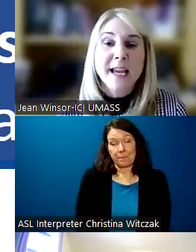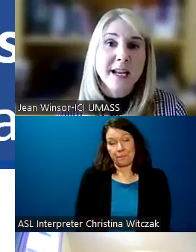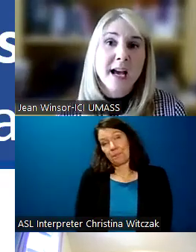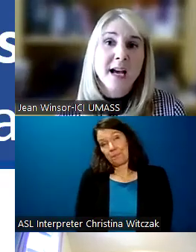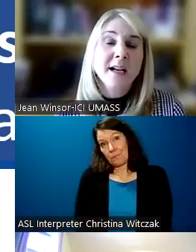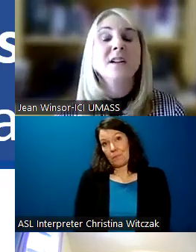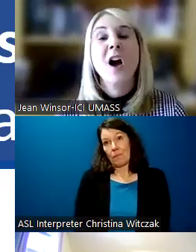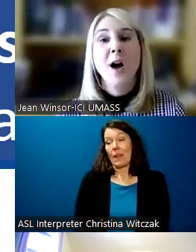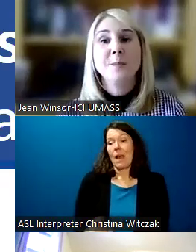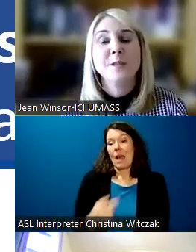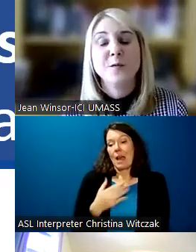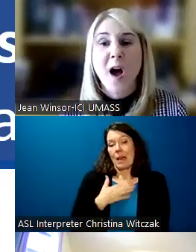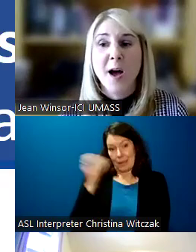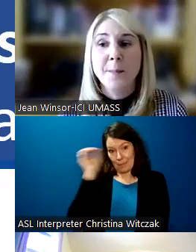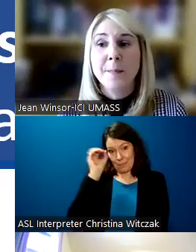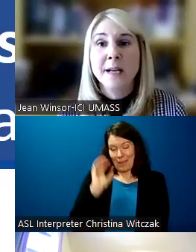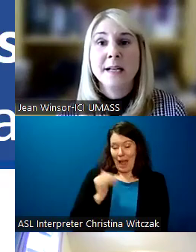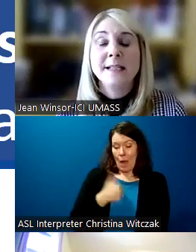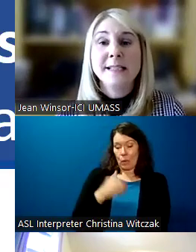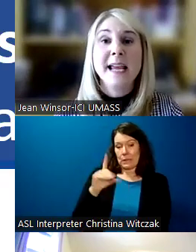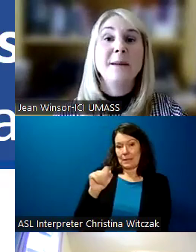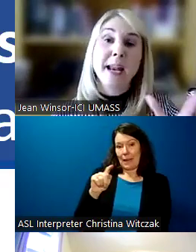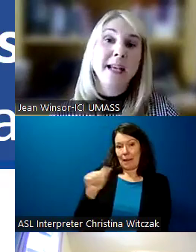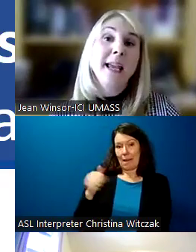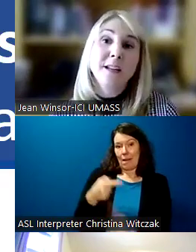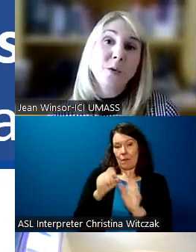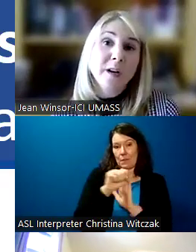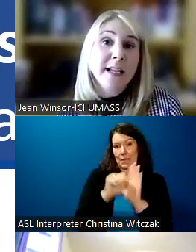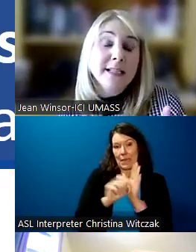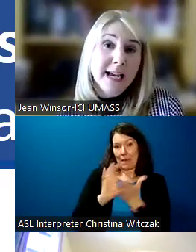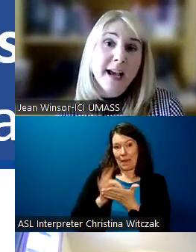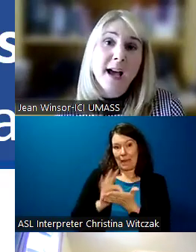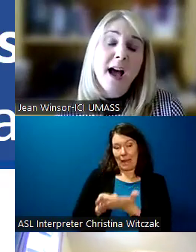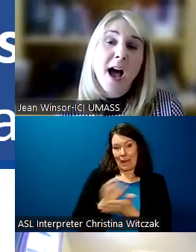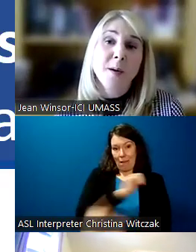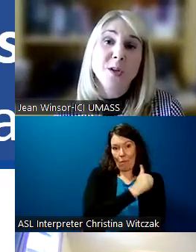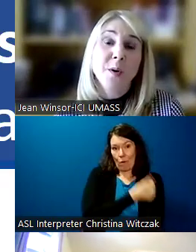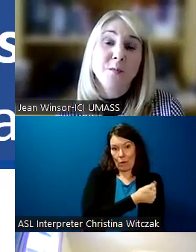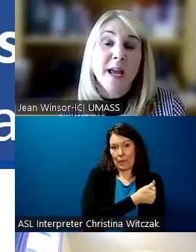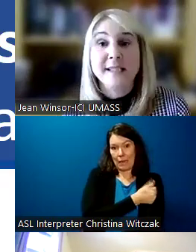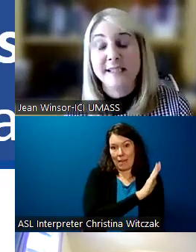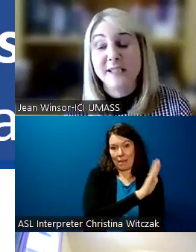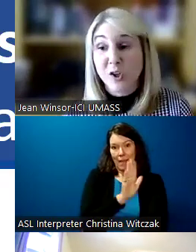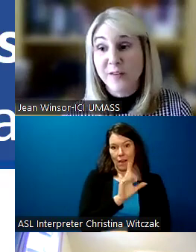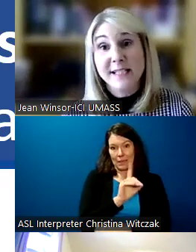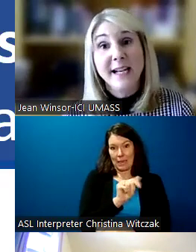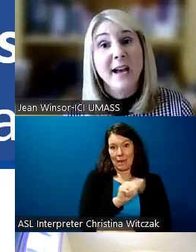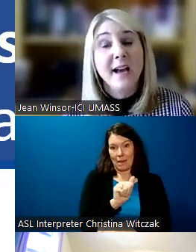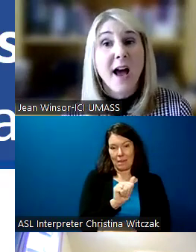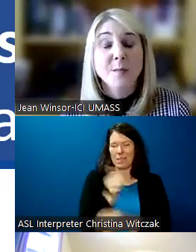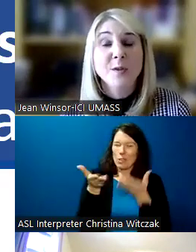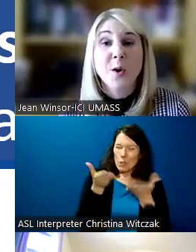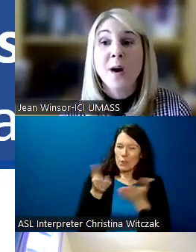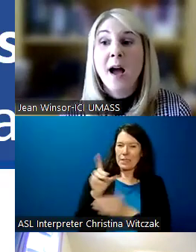our data comes from state Medicaid authority data. So it's service